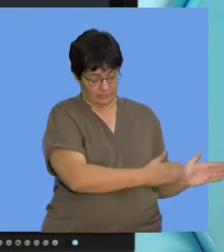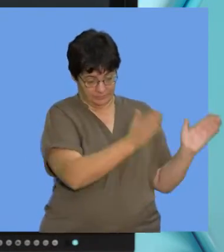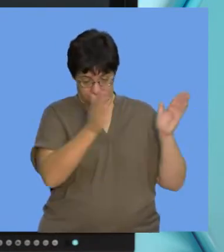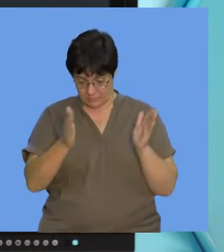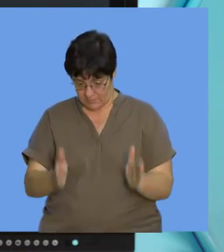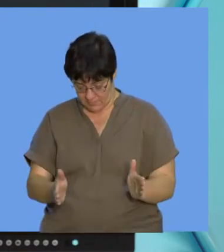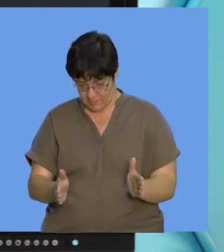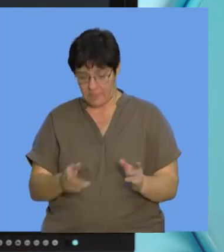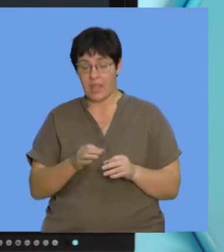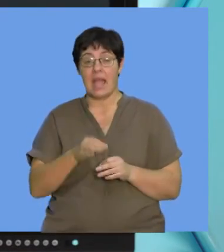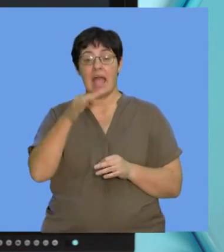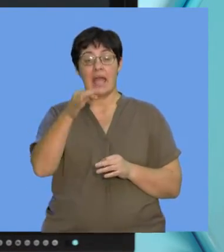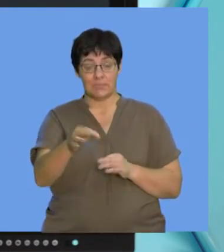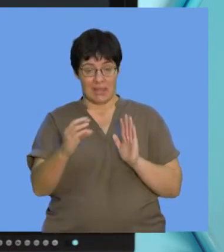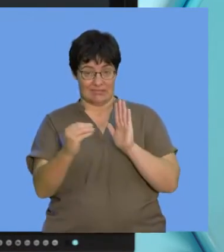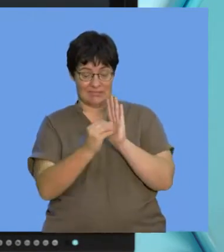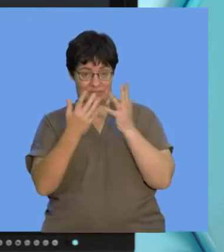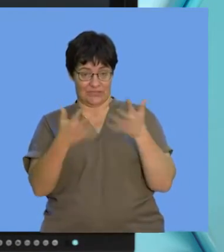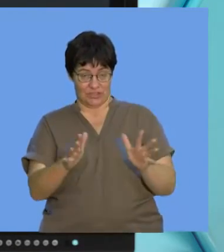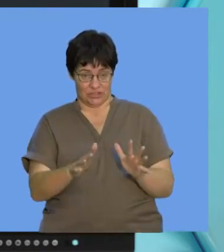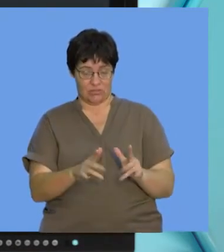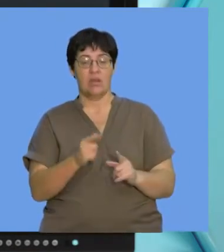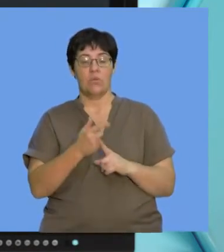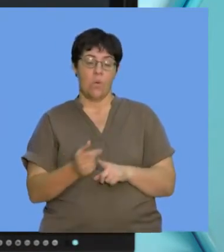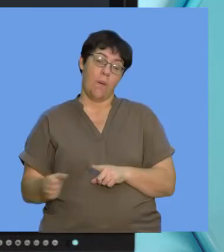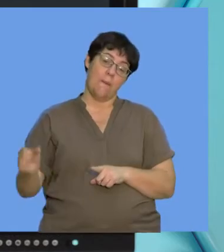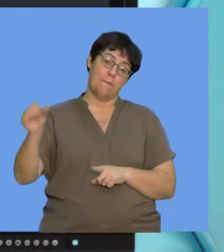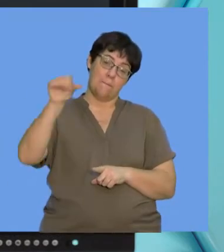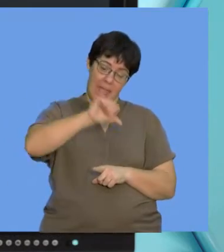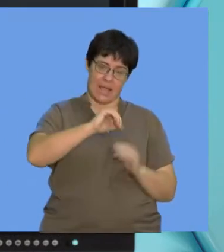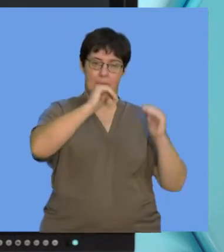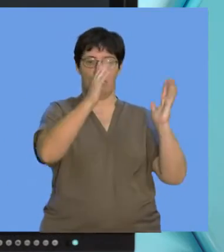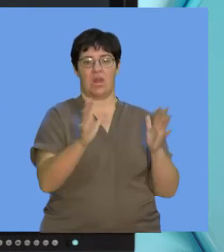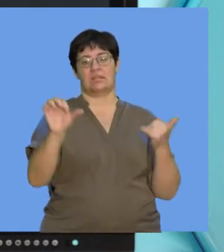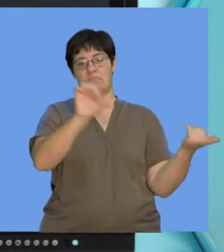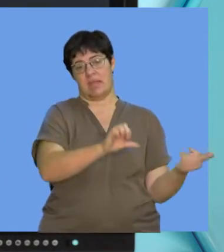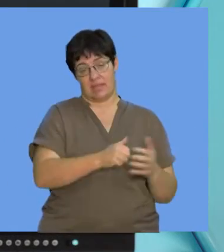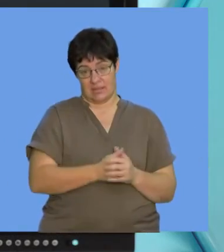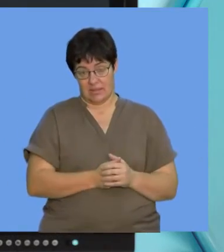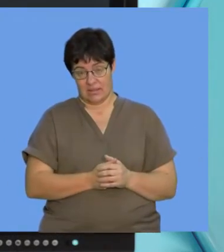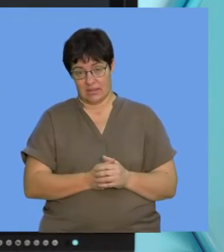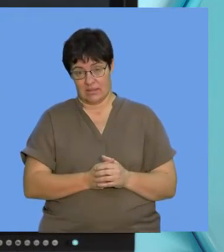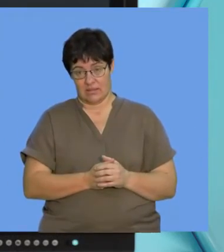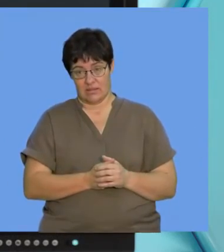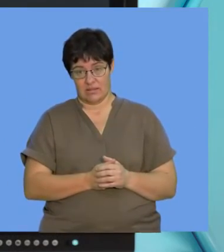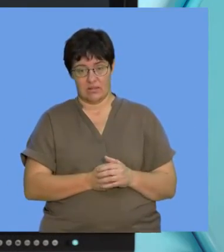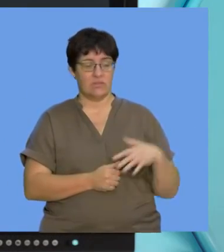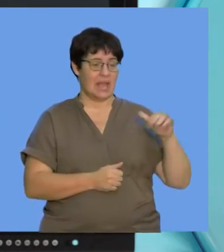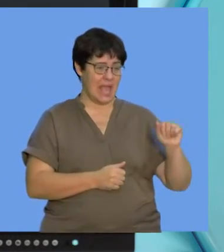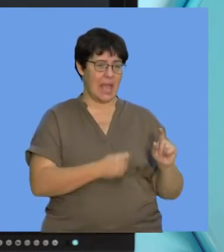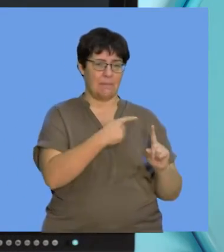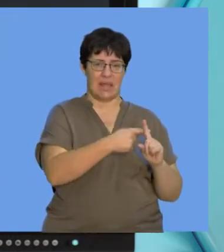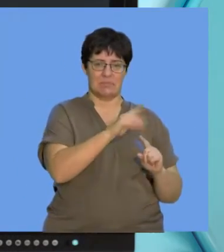as an expanded notation. Now I want you to go back to the brackets. You understand? So it was a plus b